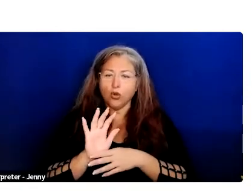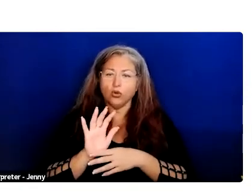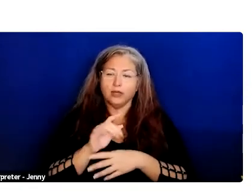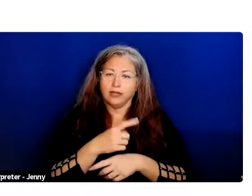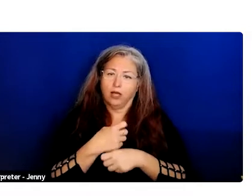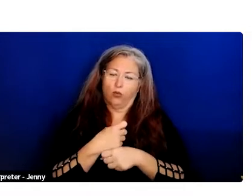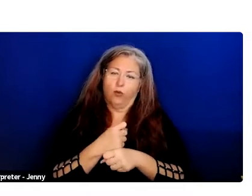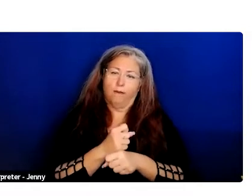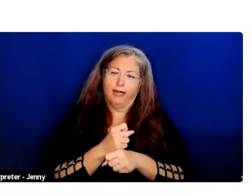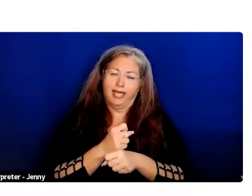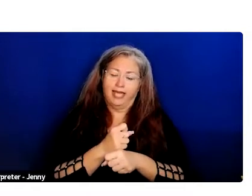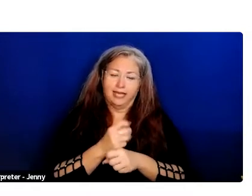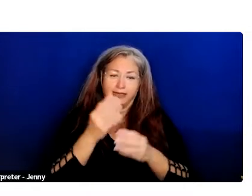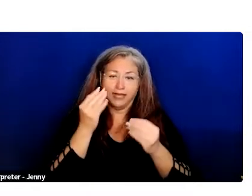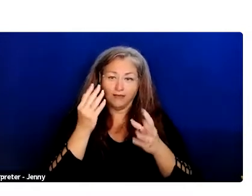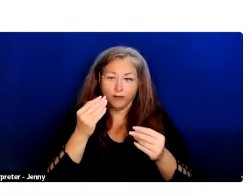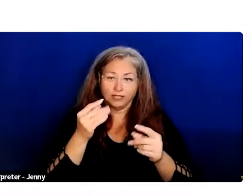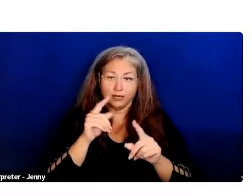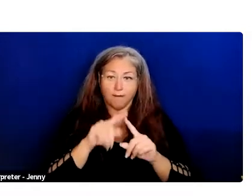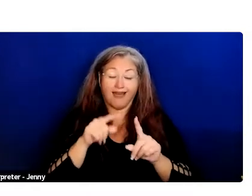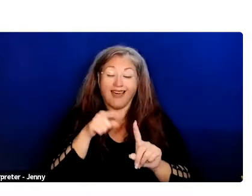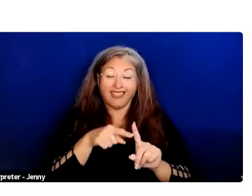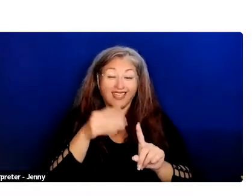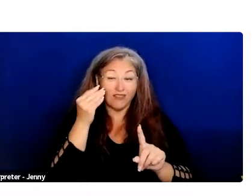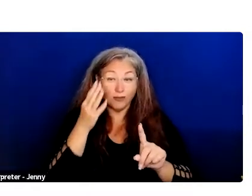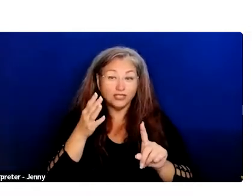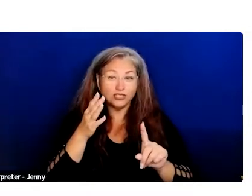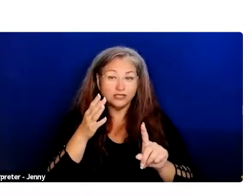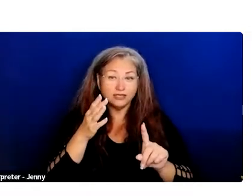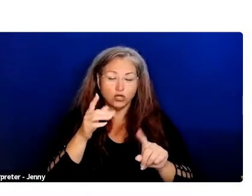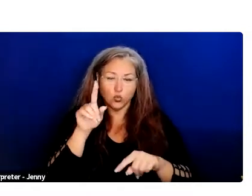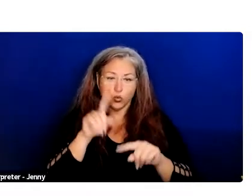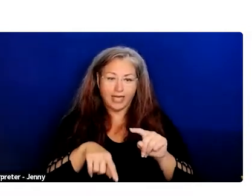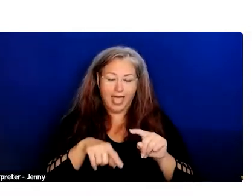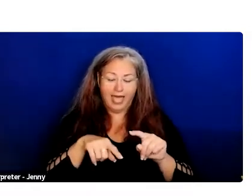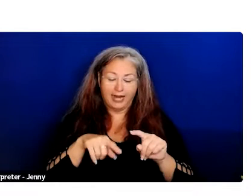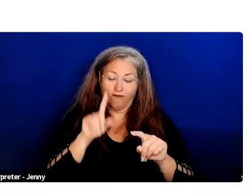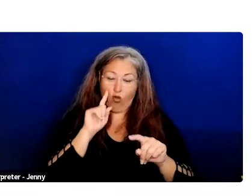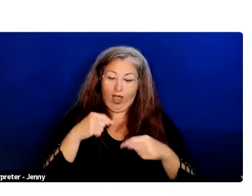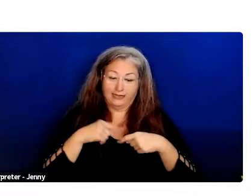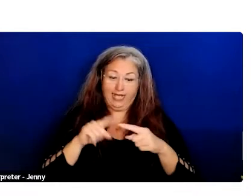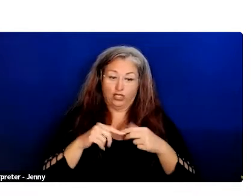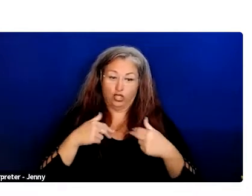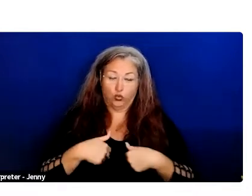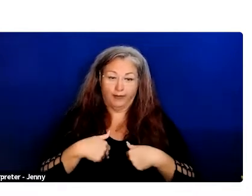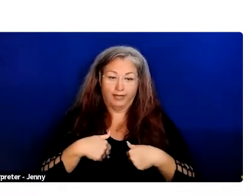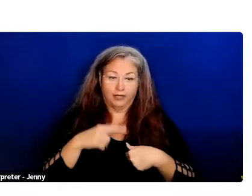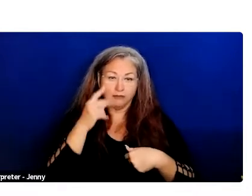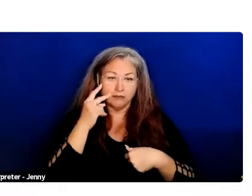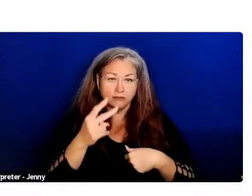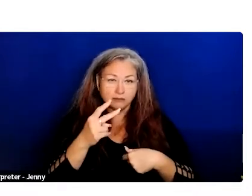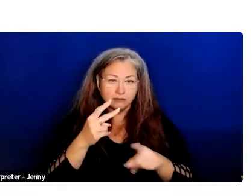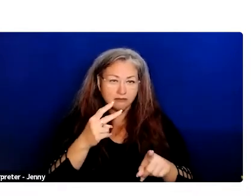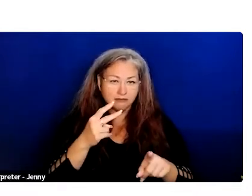creating information that is not decipherable to the human eye as being fake, and